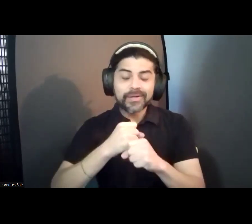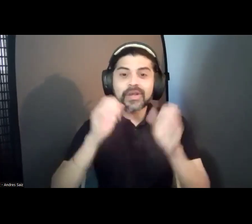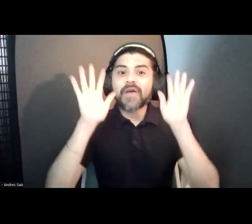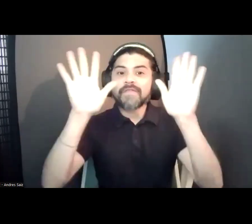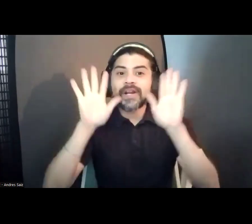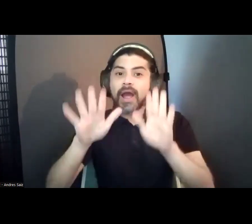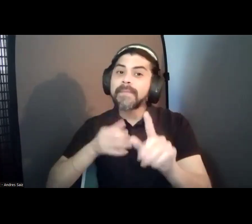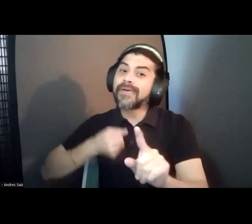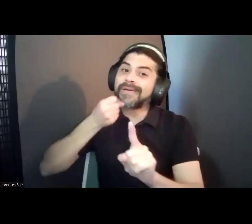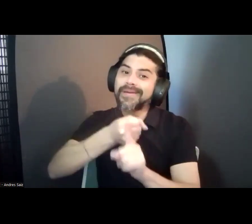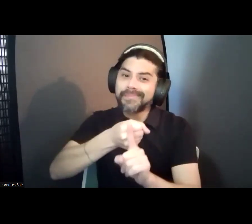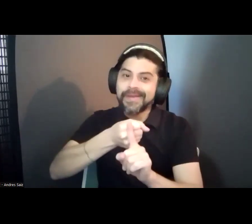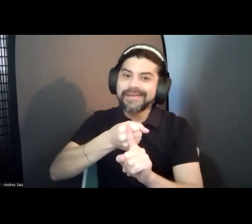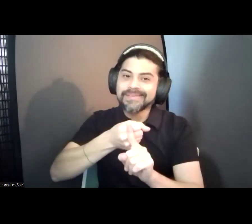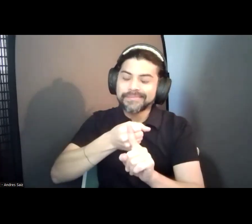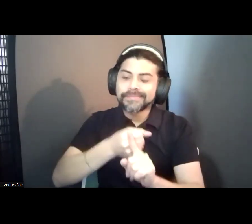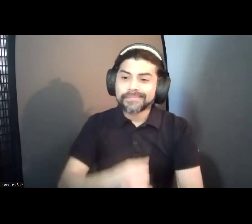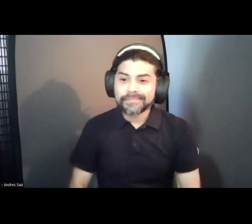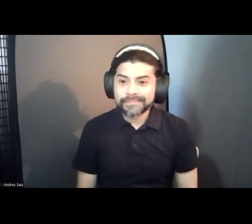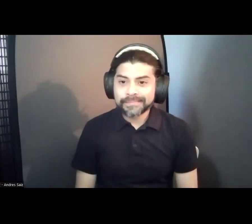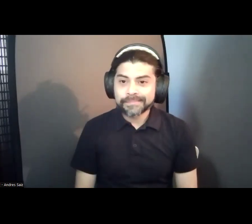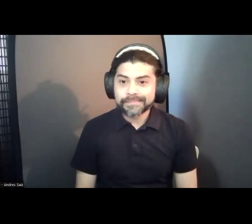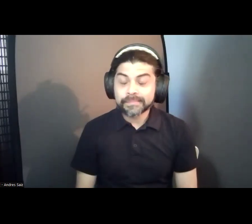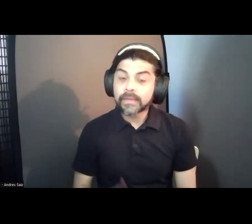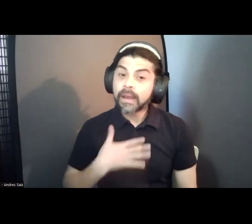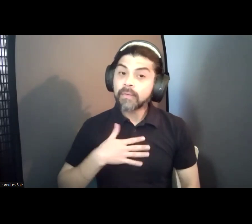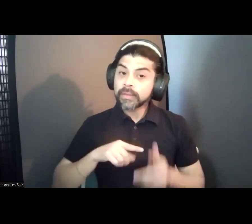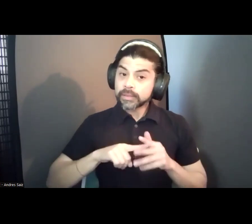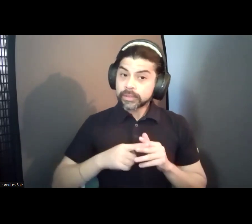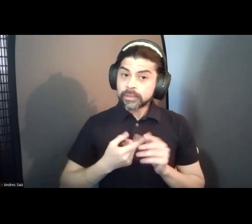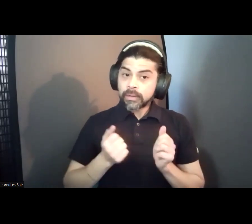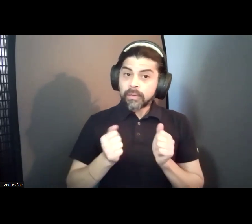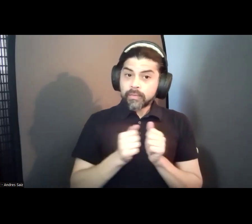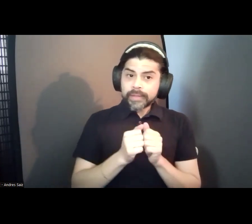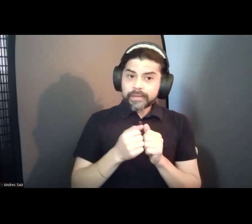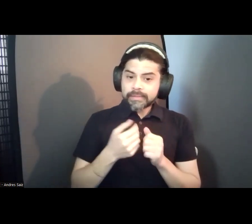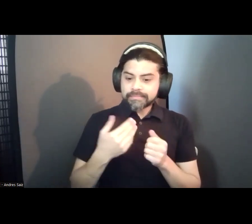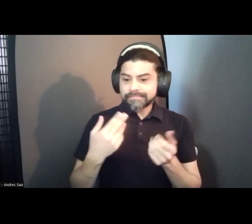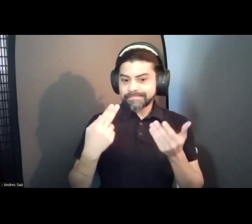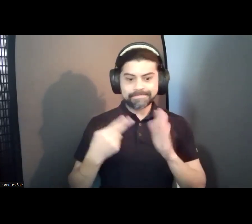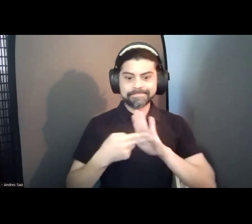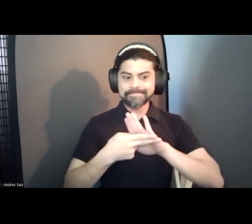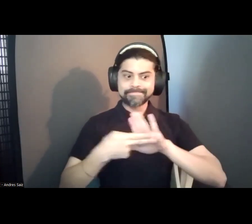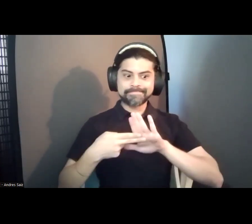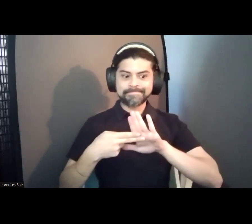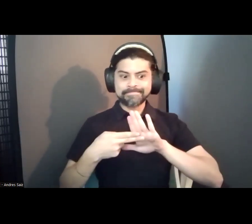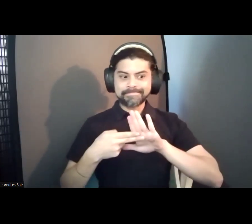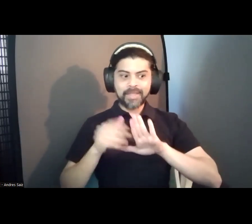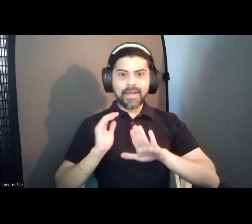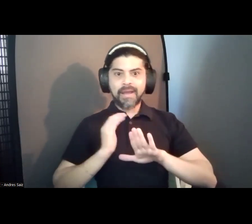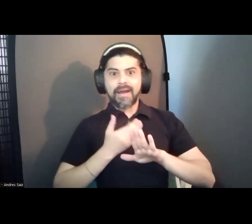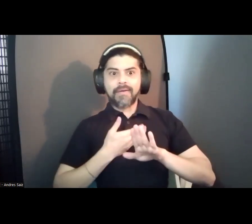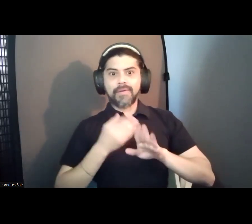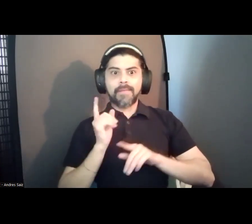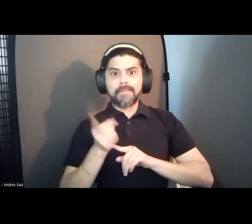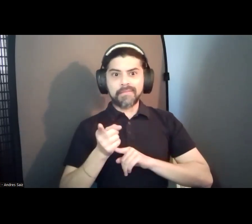I want to start with just again kind of naming the moment we're in, and particularly the challenges